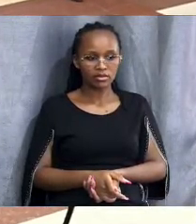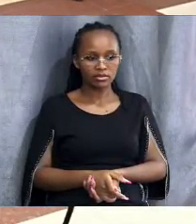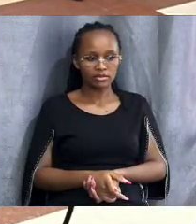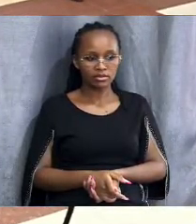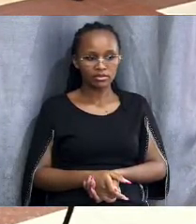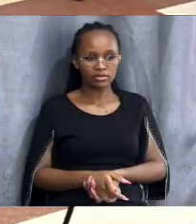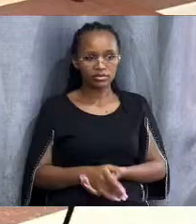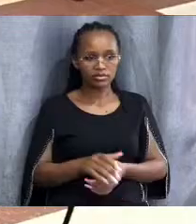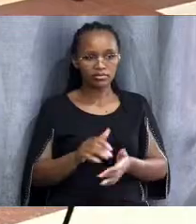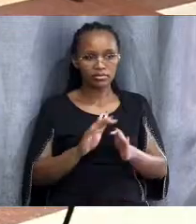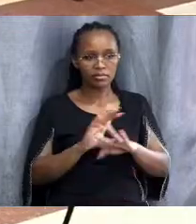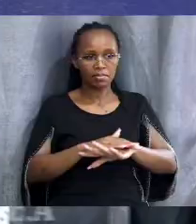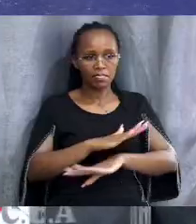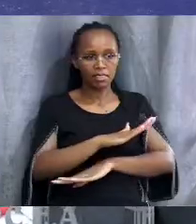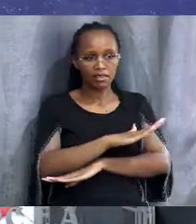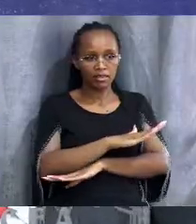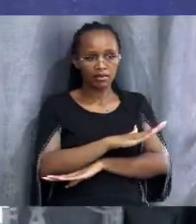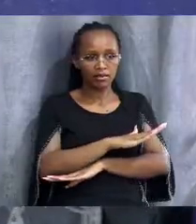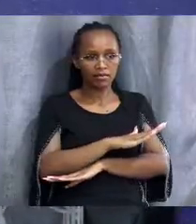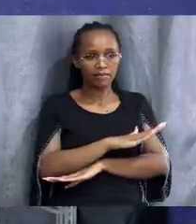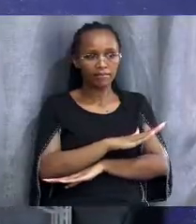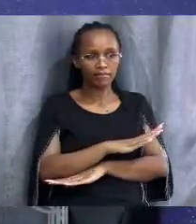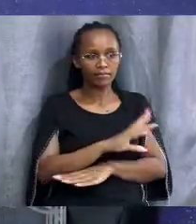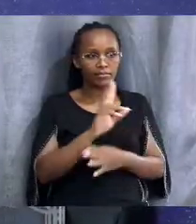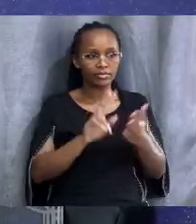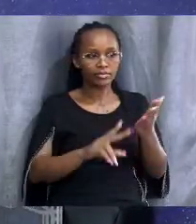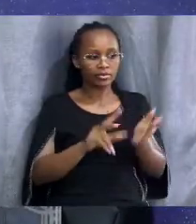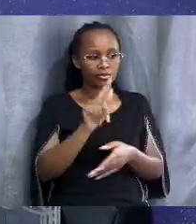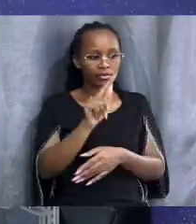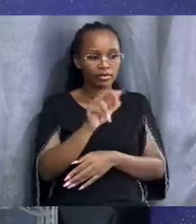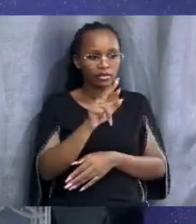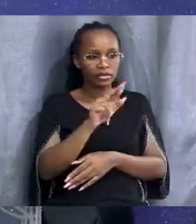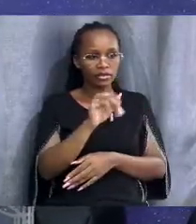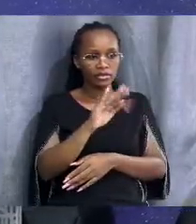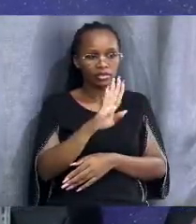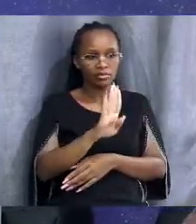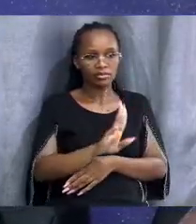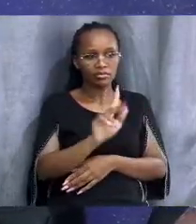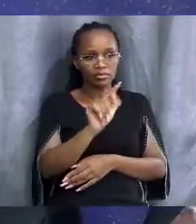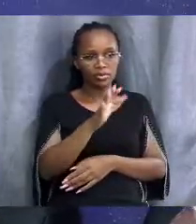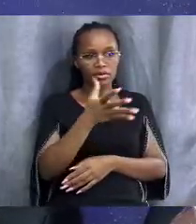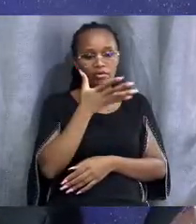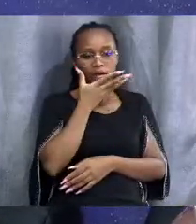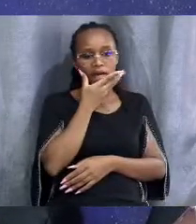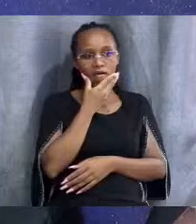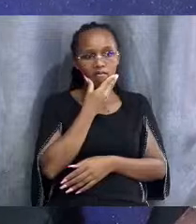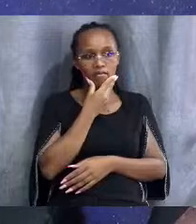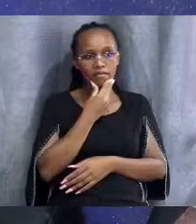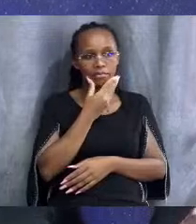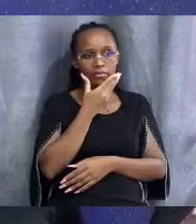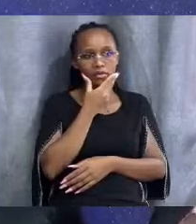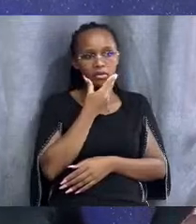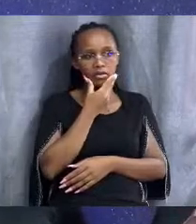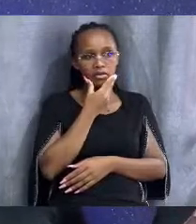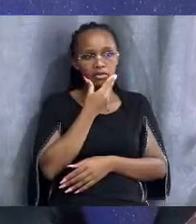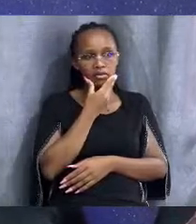Good afternoon, Church. I will read the tribute on behalf of Dad.